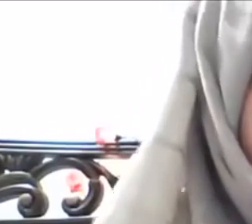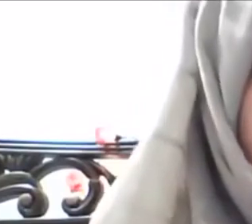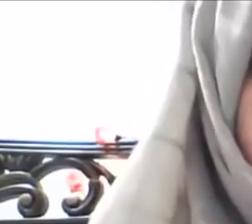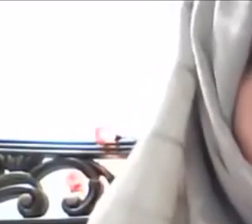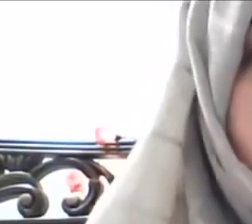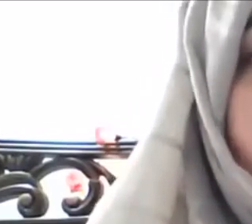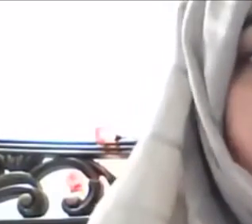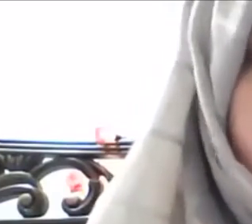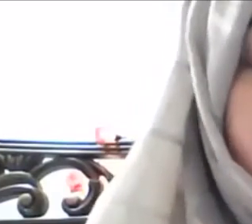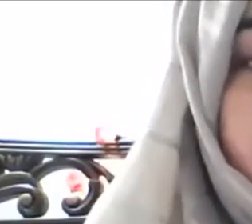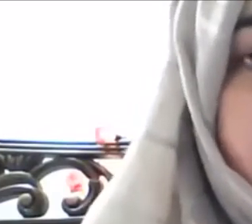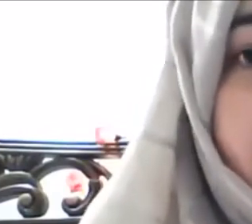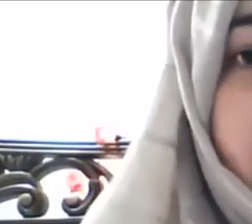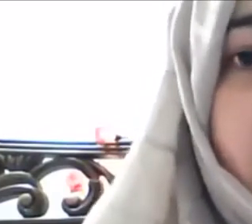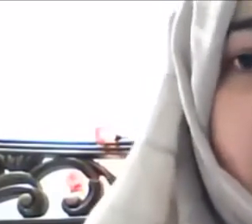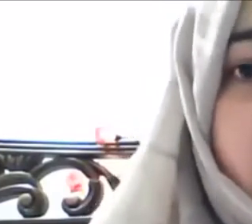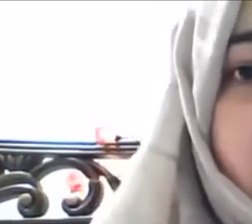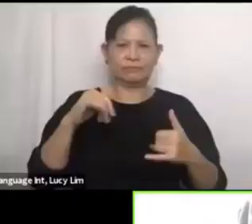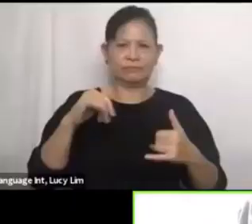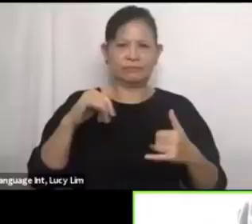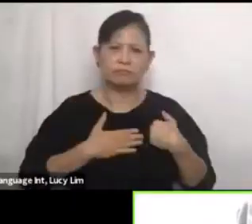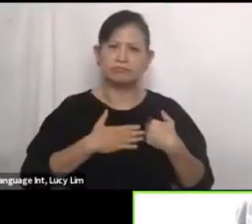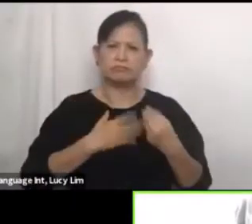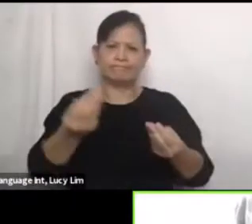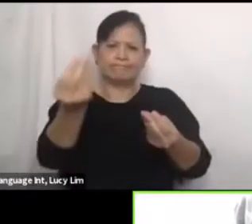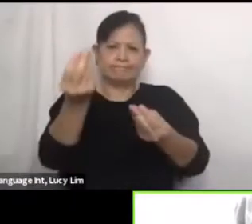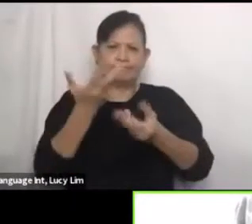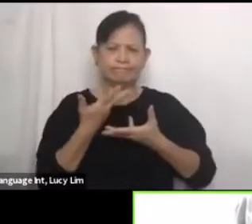any questions and I look forward to hear my